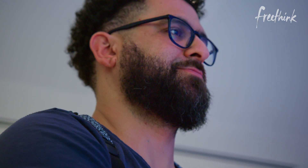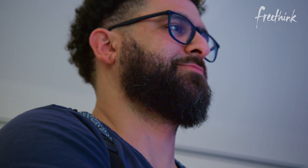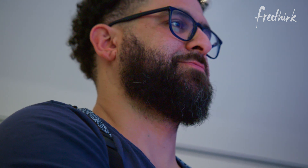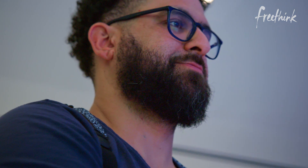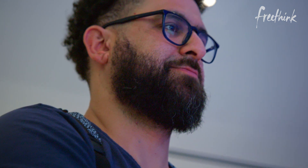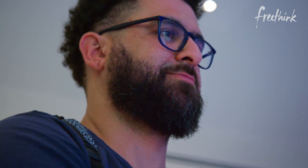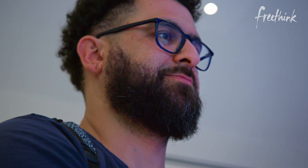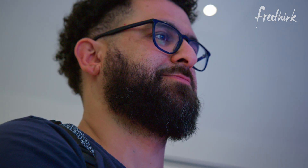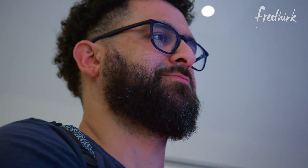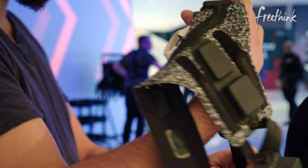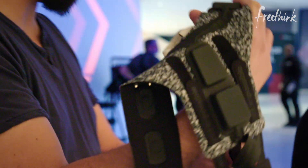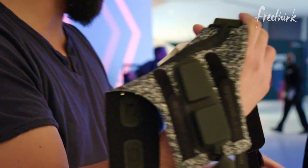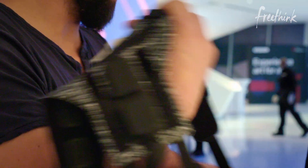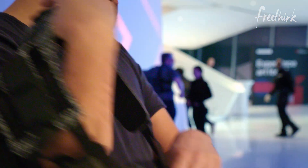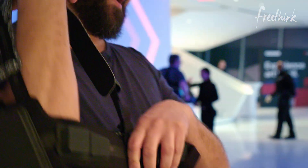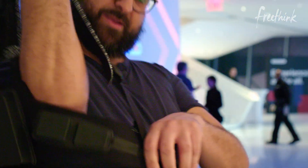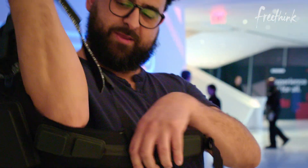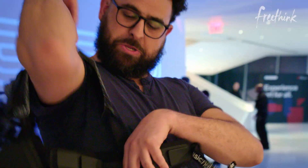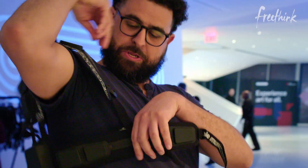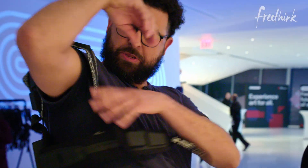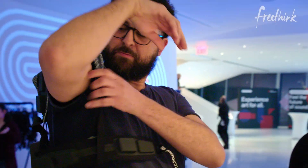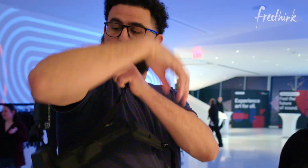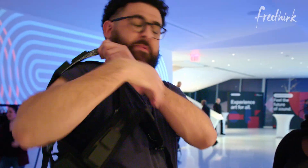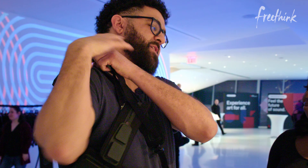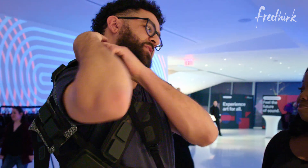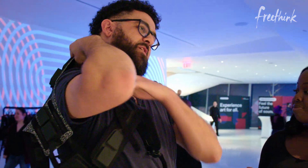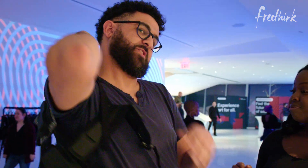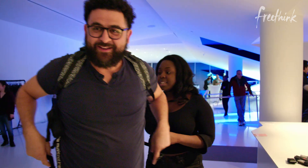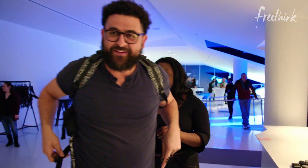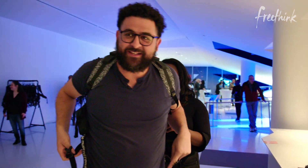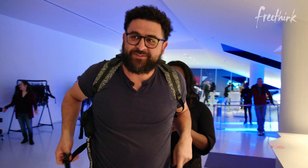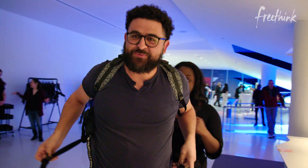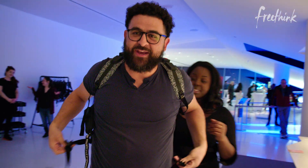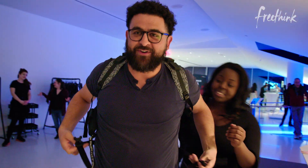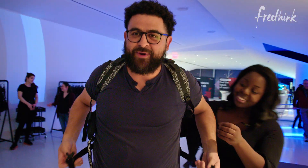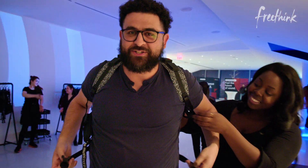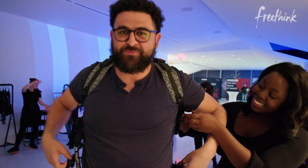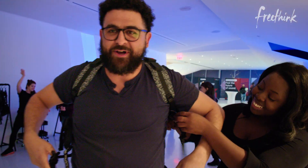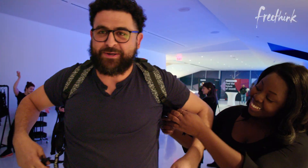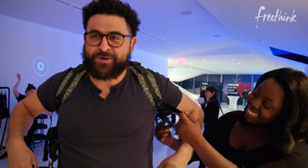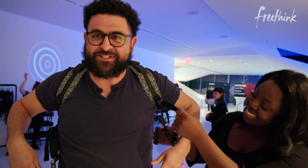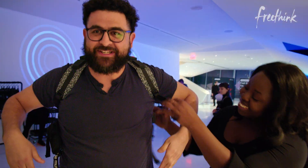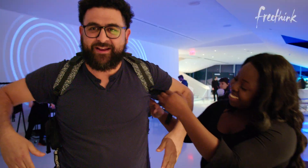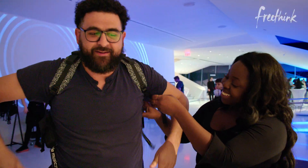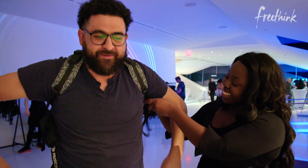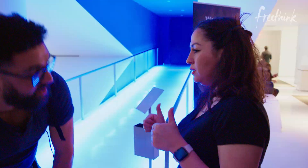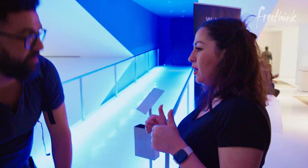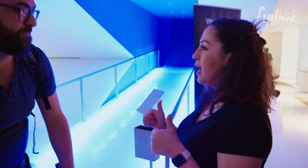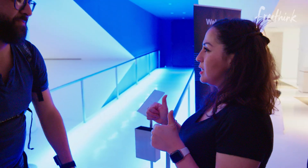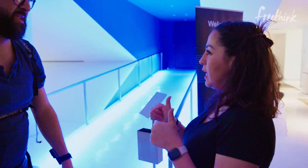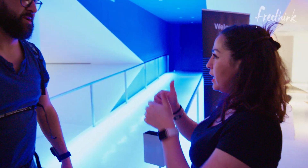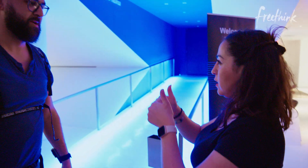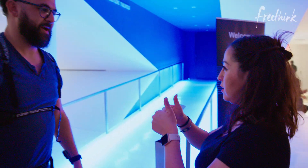I've never felt one before. At least not like this. And that's why I'm here tonight. I feel like this was made for a much smaller person. Am